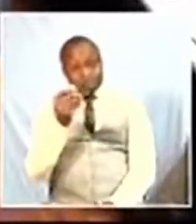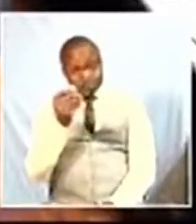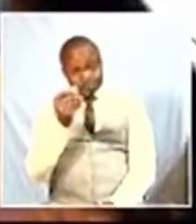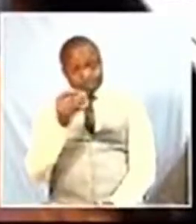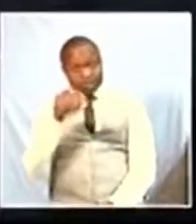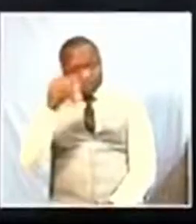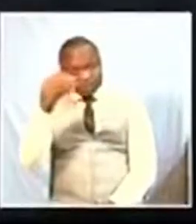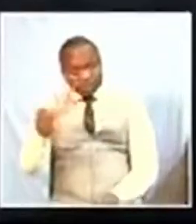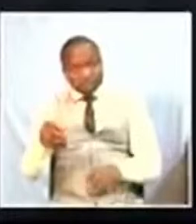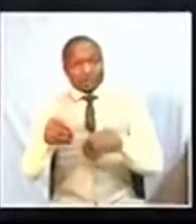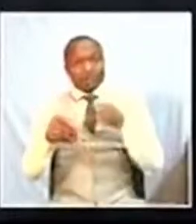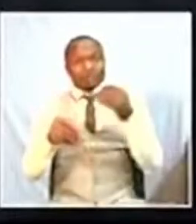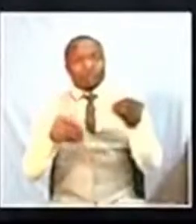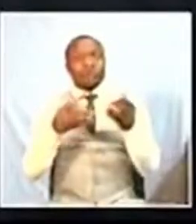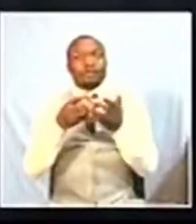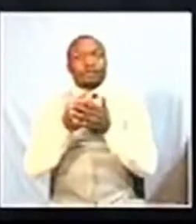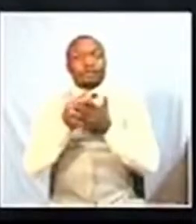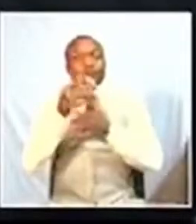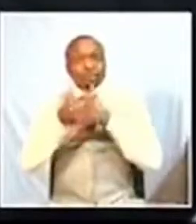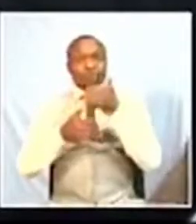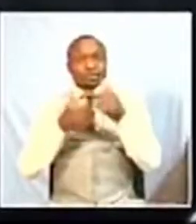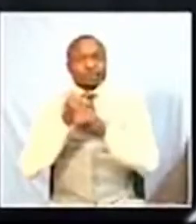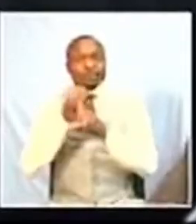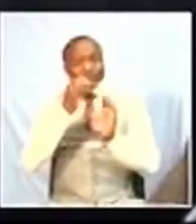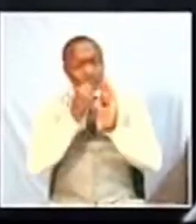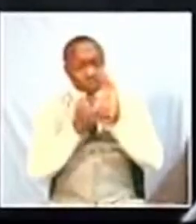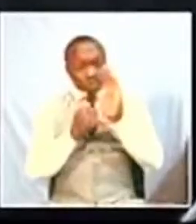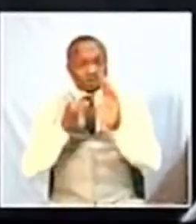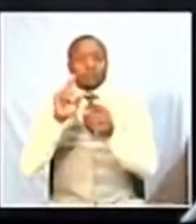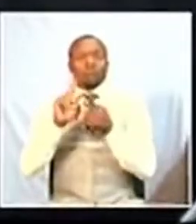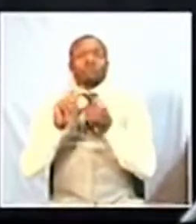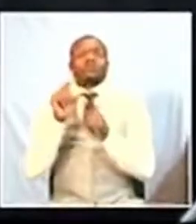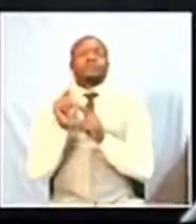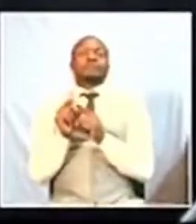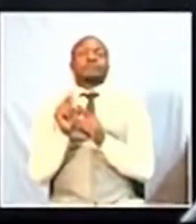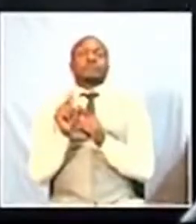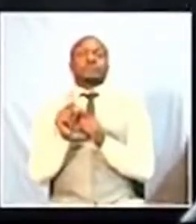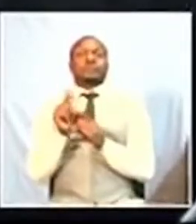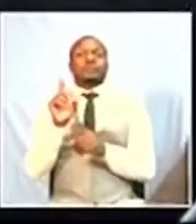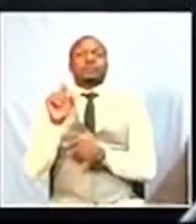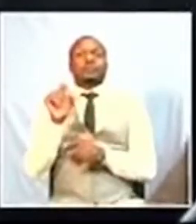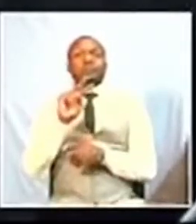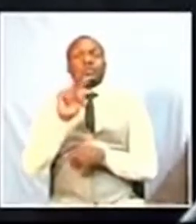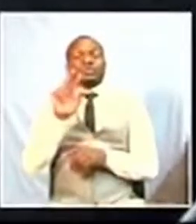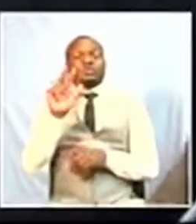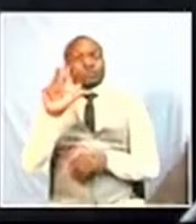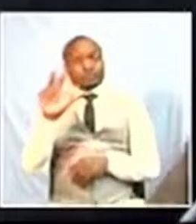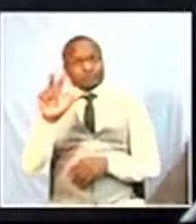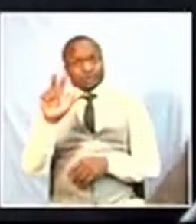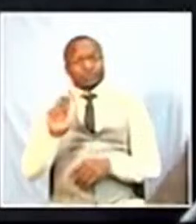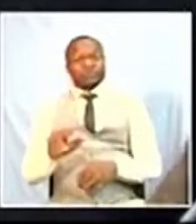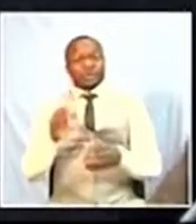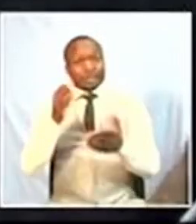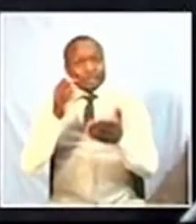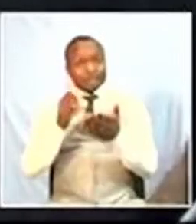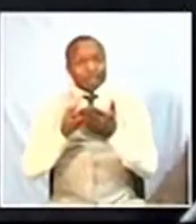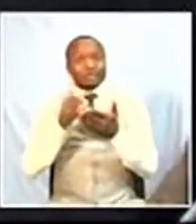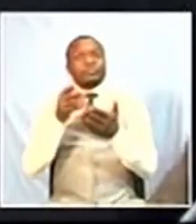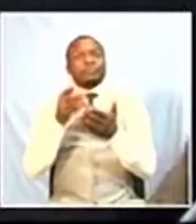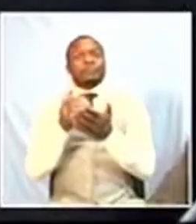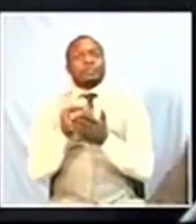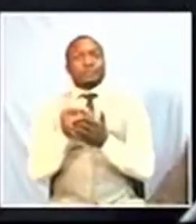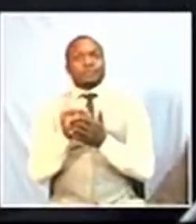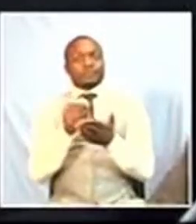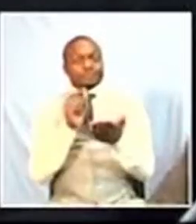been spent within the financial year, January to December in 2023, these are the monies that we are quizzing